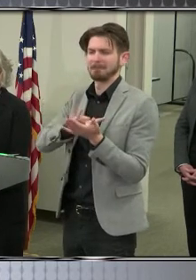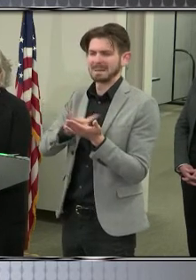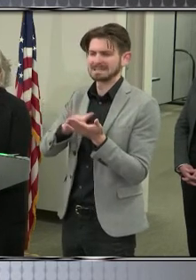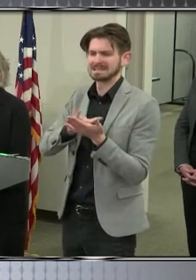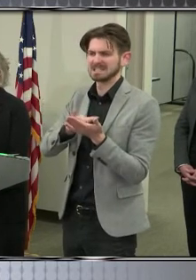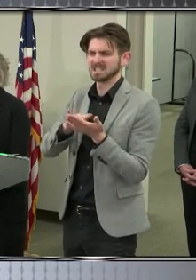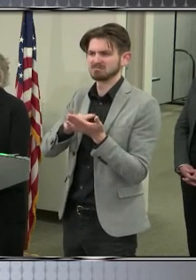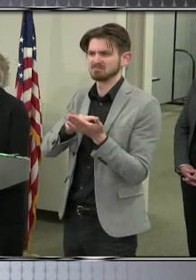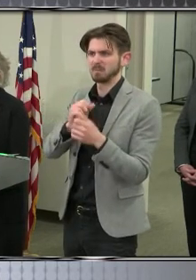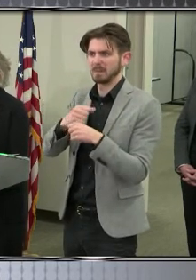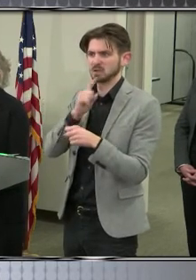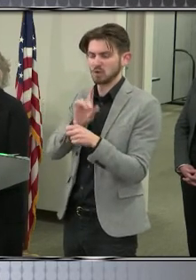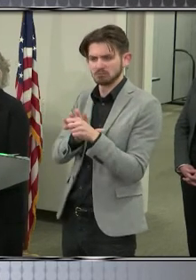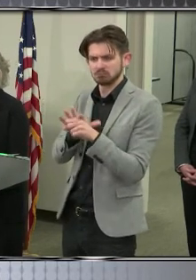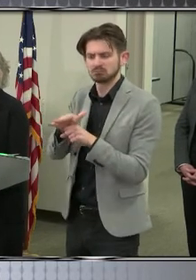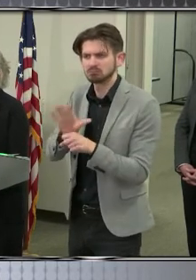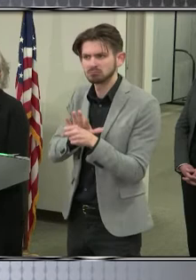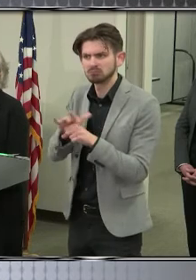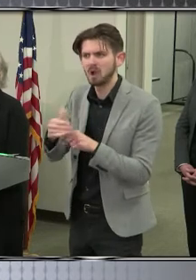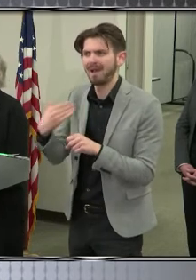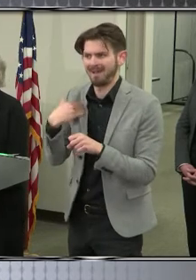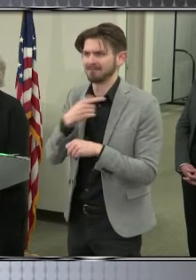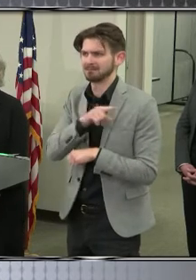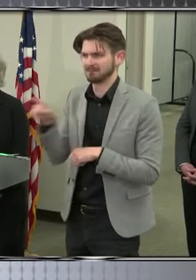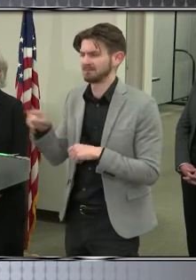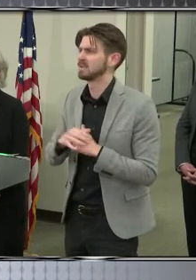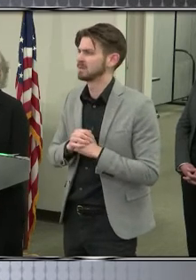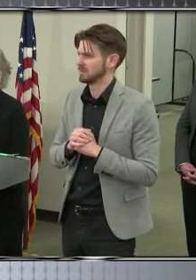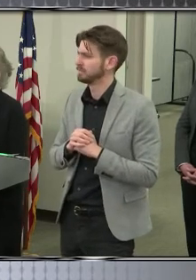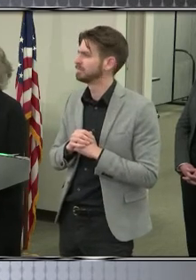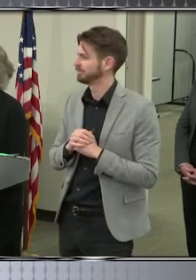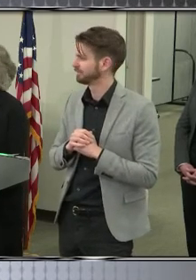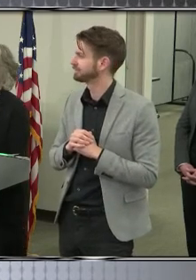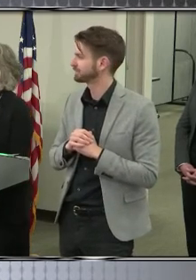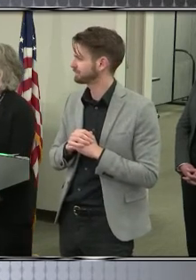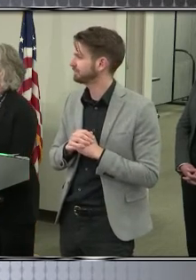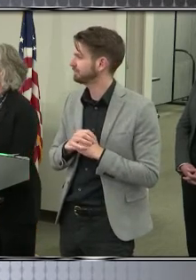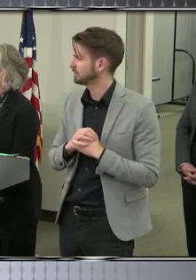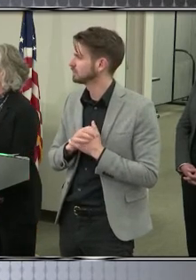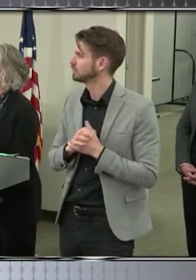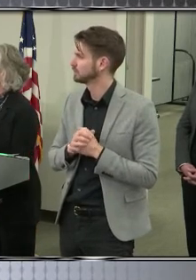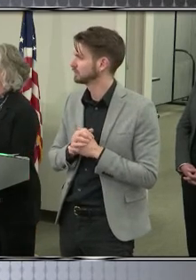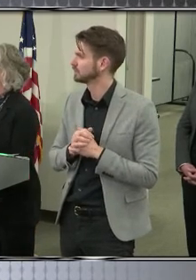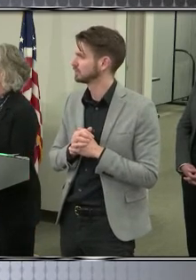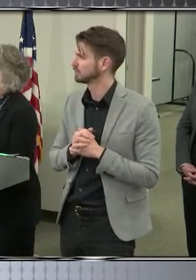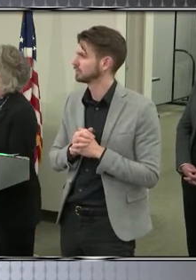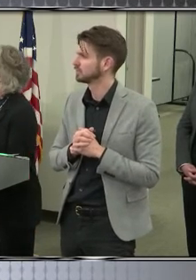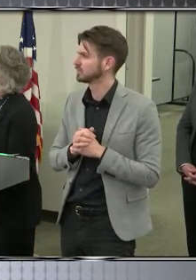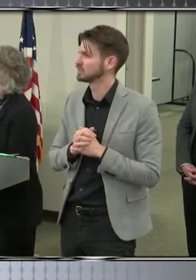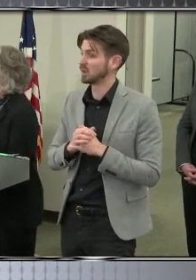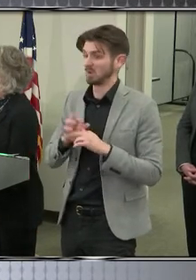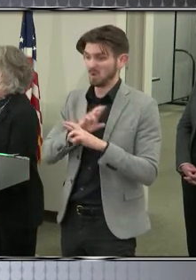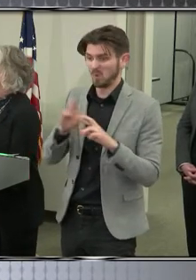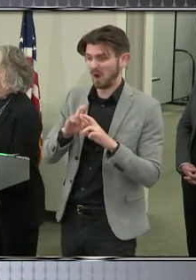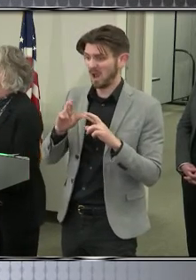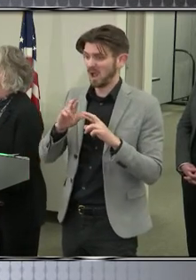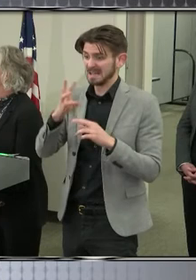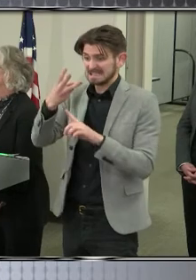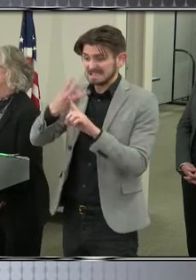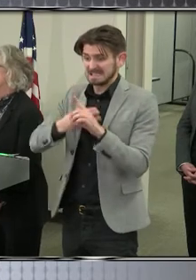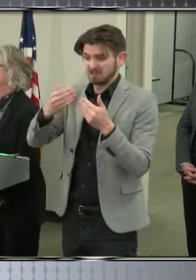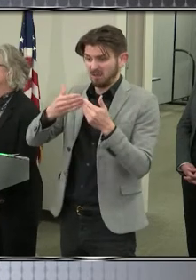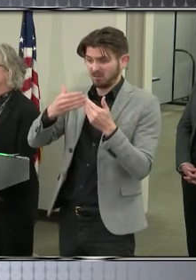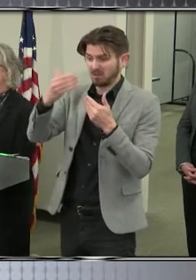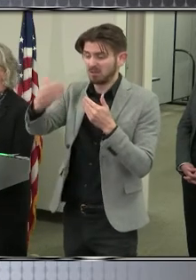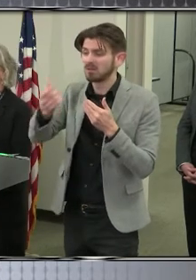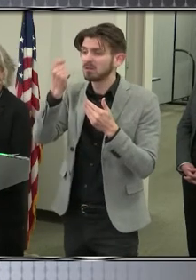just those simple steps without having to prepare for the next 6 months. So when we go out